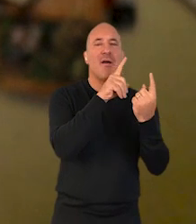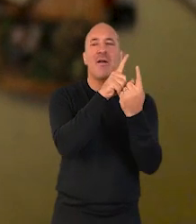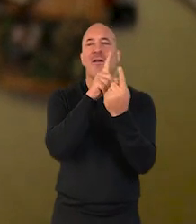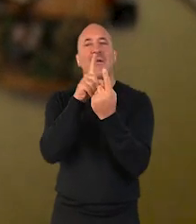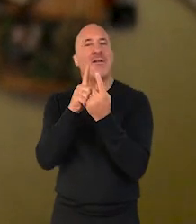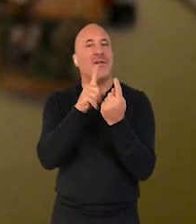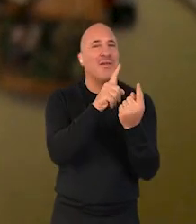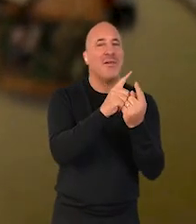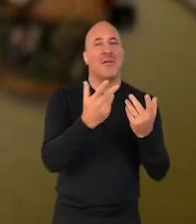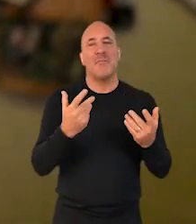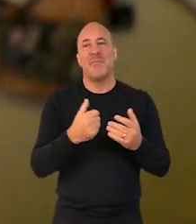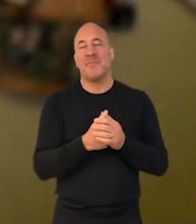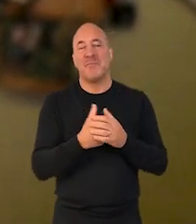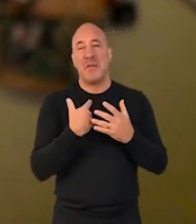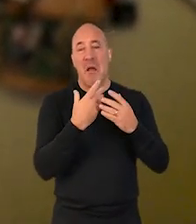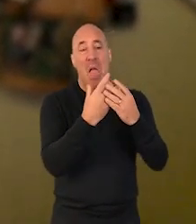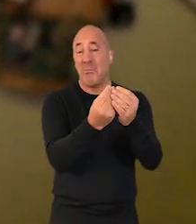I'm more sociable,